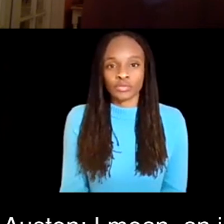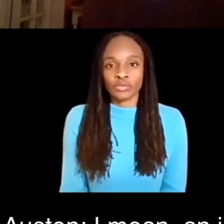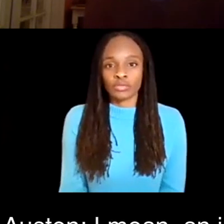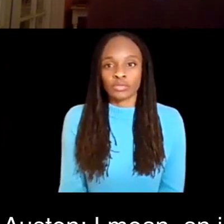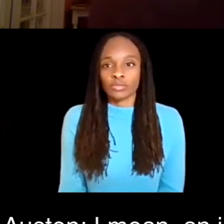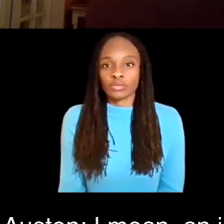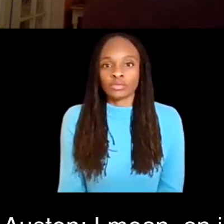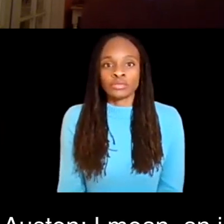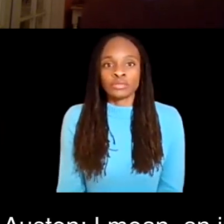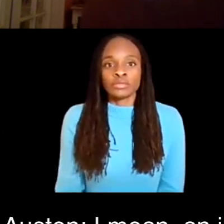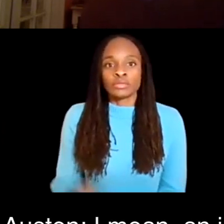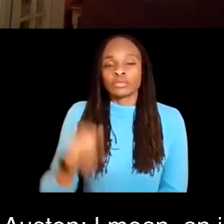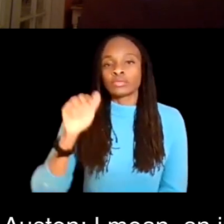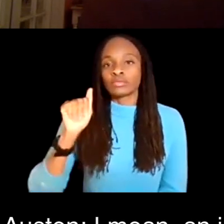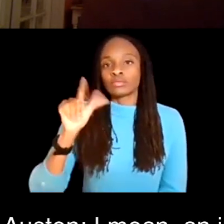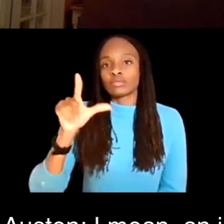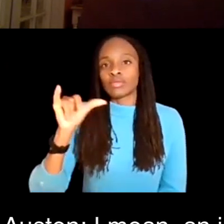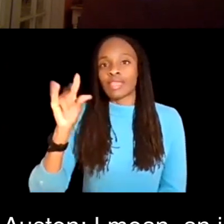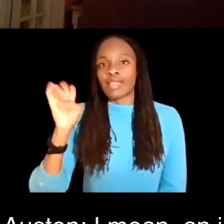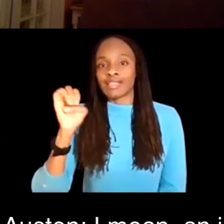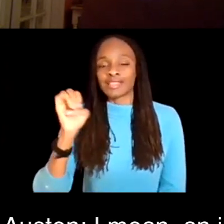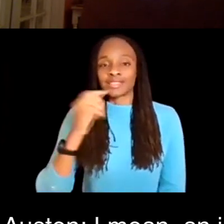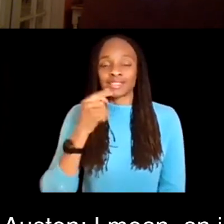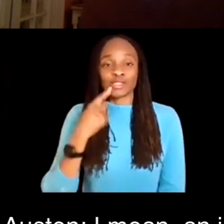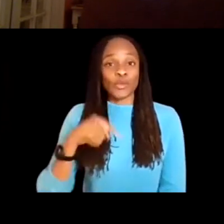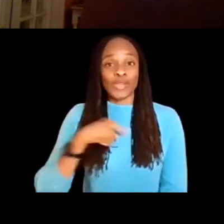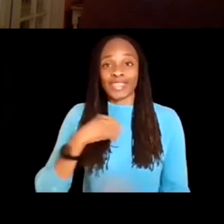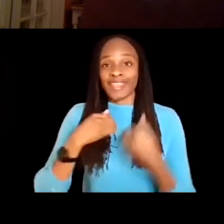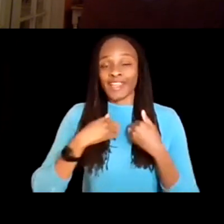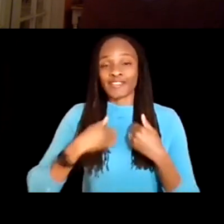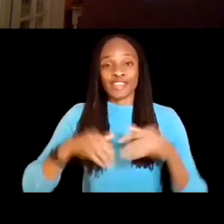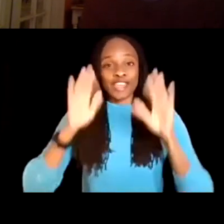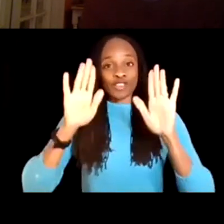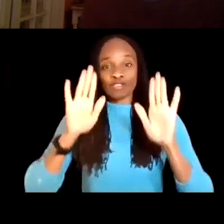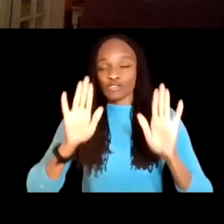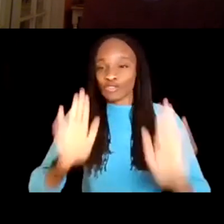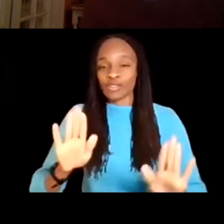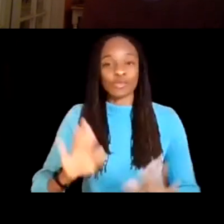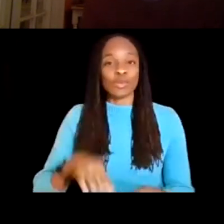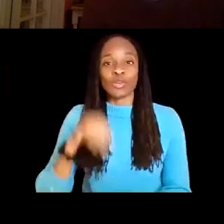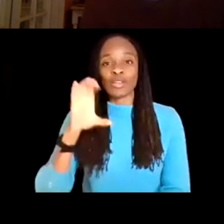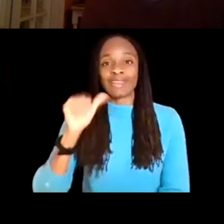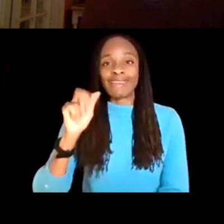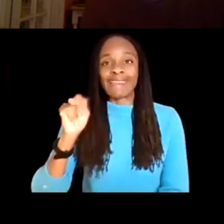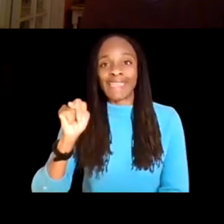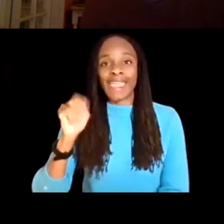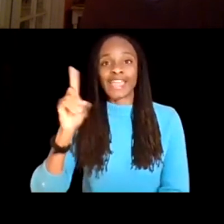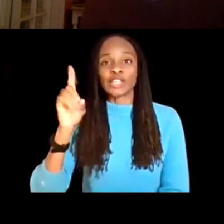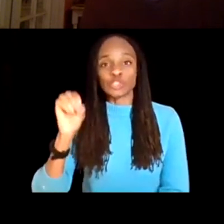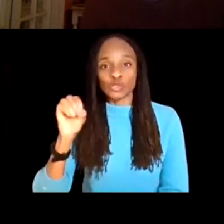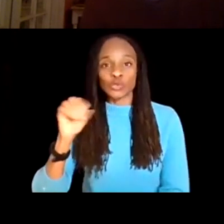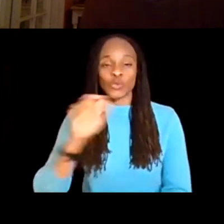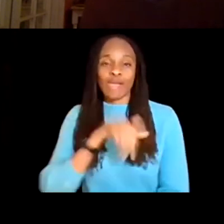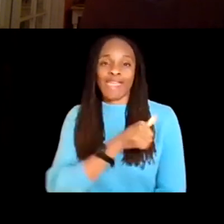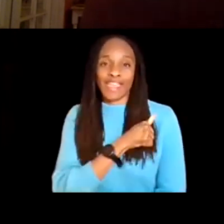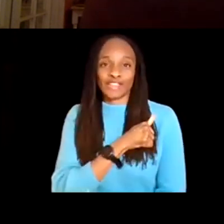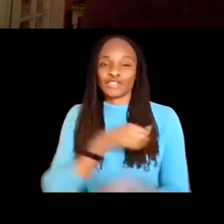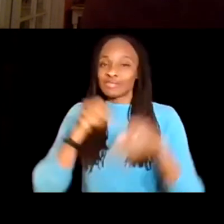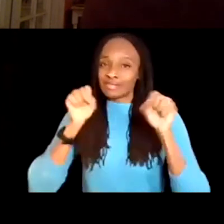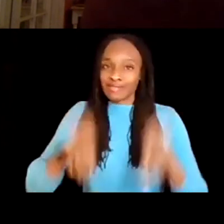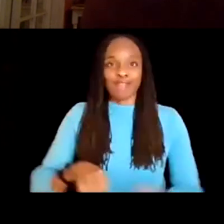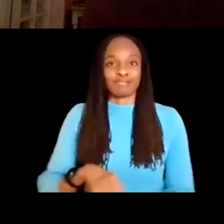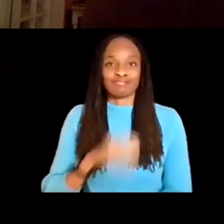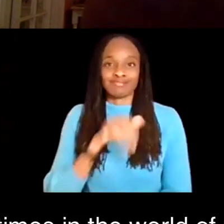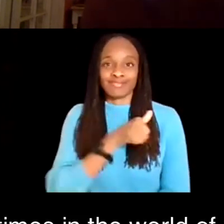I mean, an incredible can-do attitude. Honestly, like, just, you know, this, that I